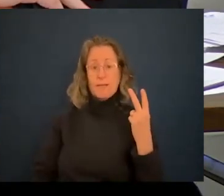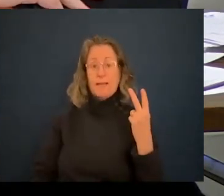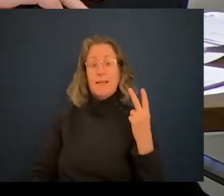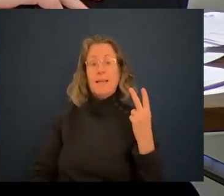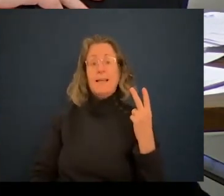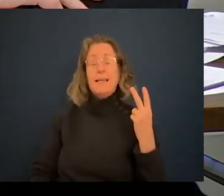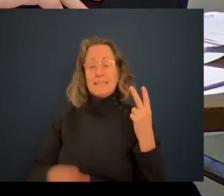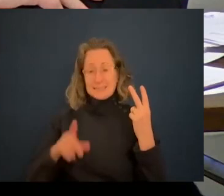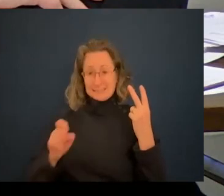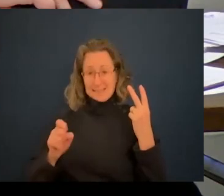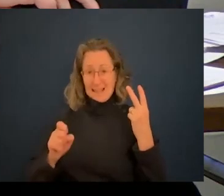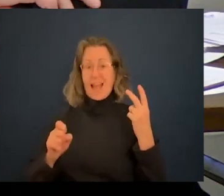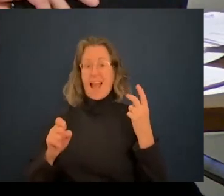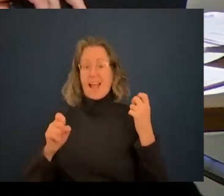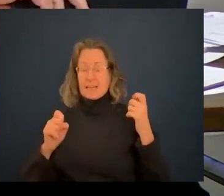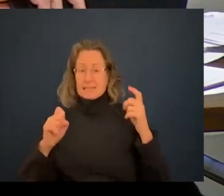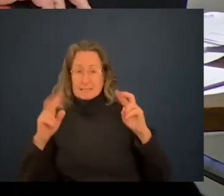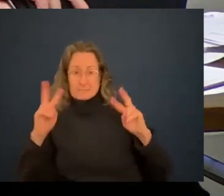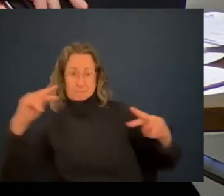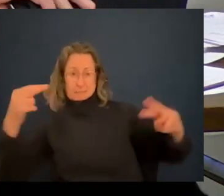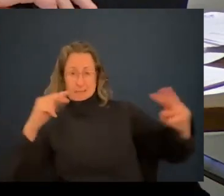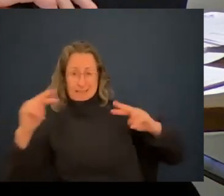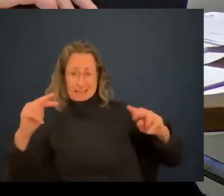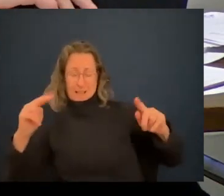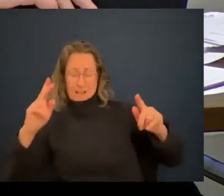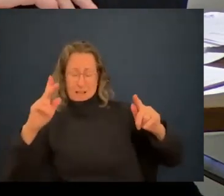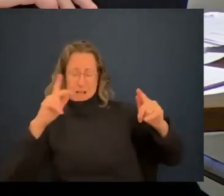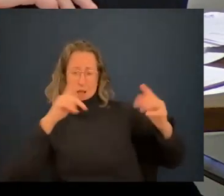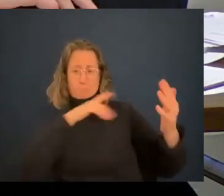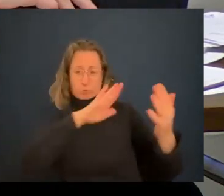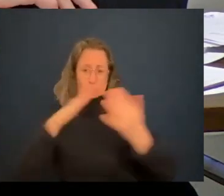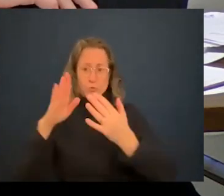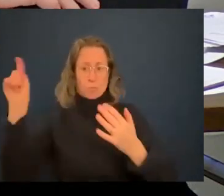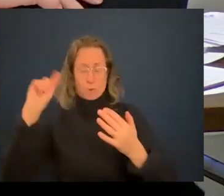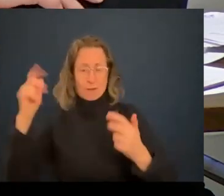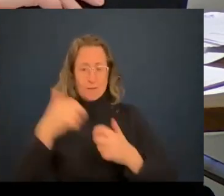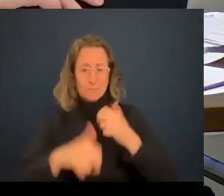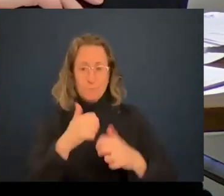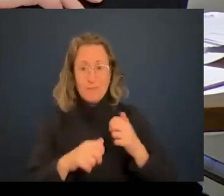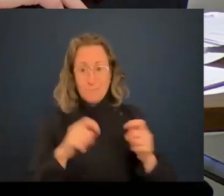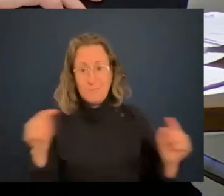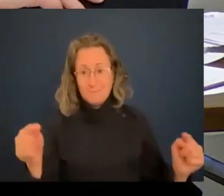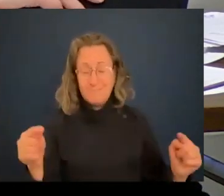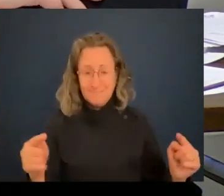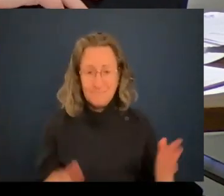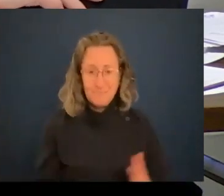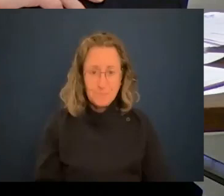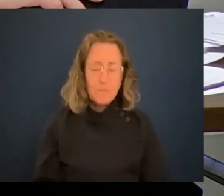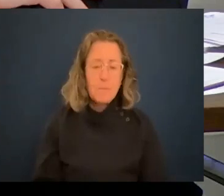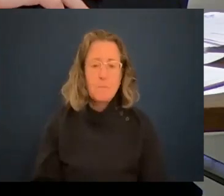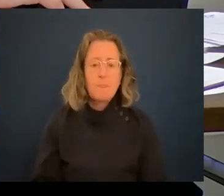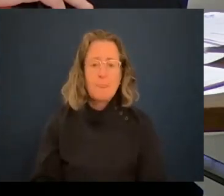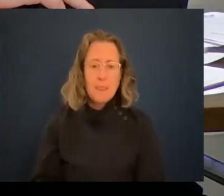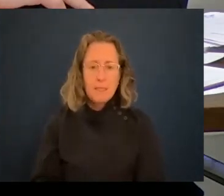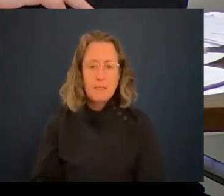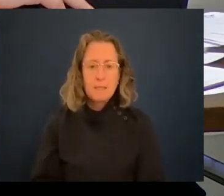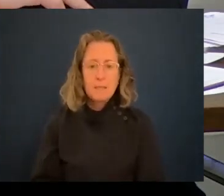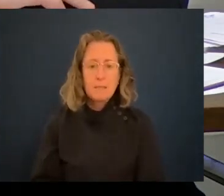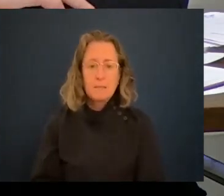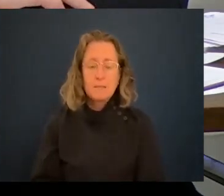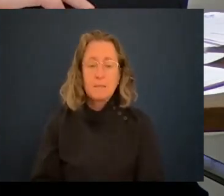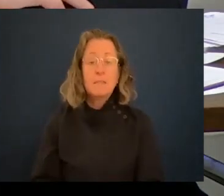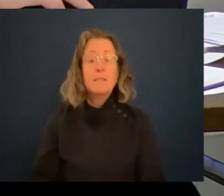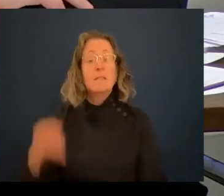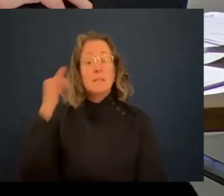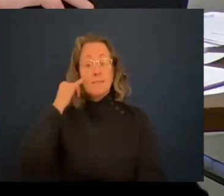line we are also abide by OSHA regulations which if we pull up the building